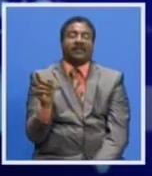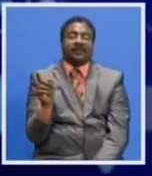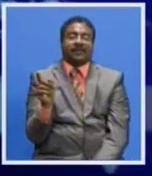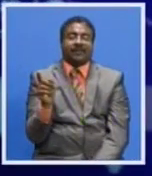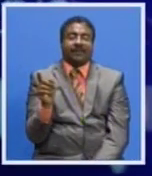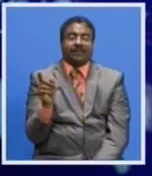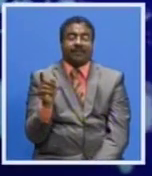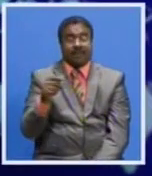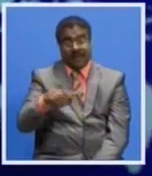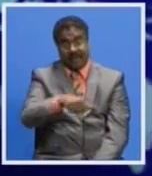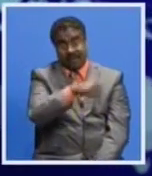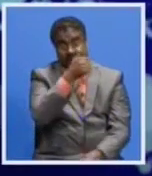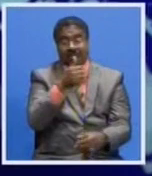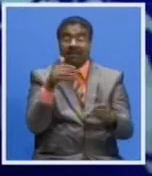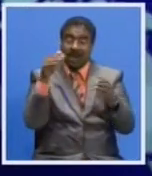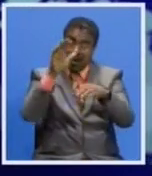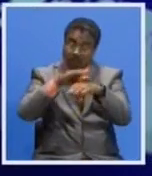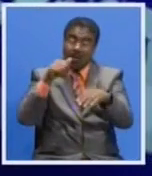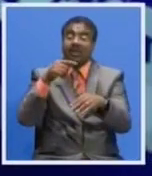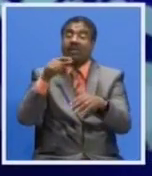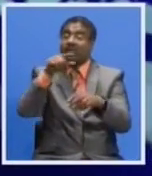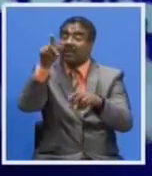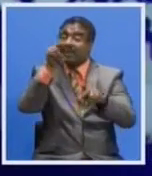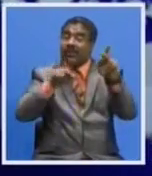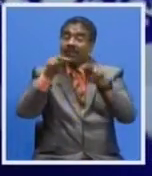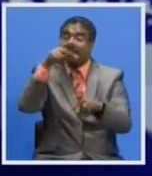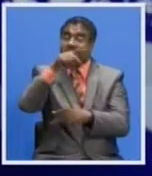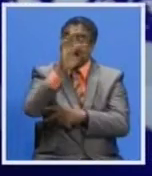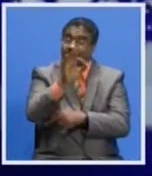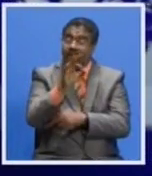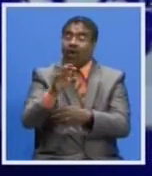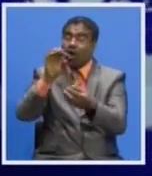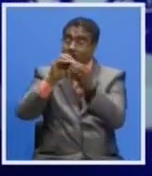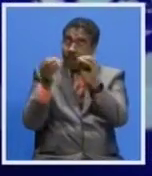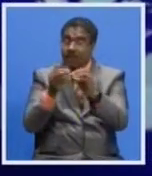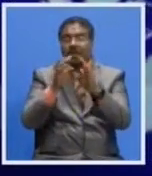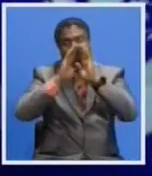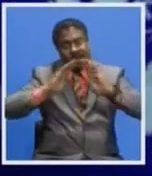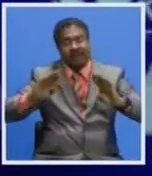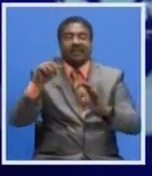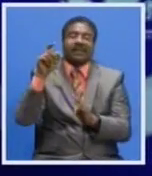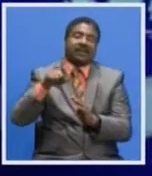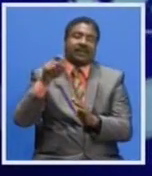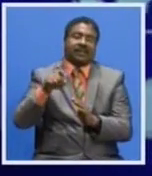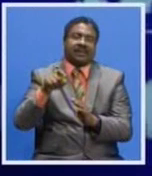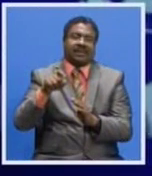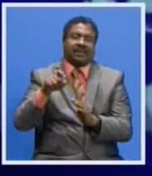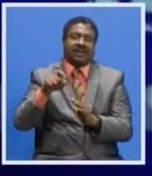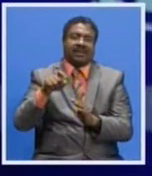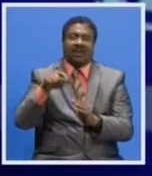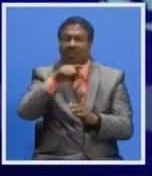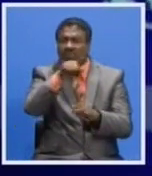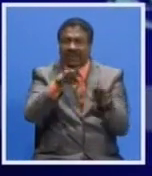Meanwhile, President Lungu has called for coexistence between the PF and the opposition. President Lungu says there is no reason